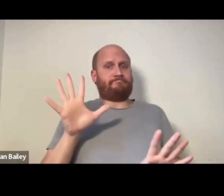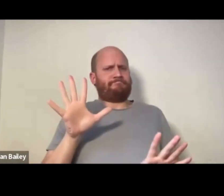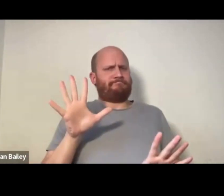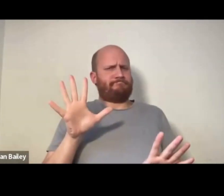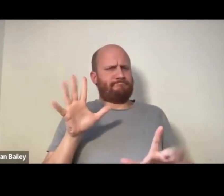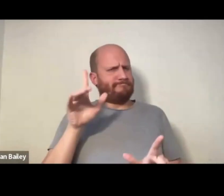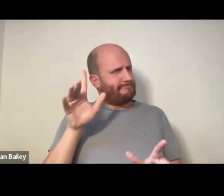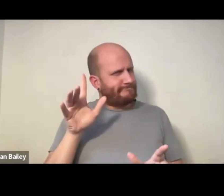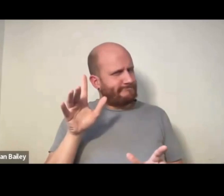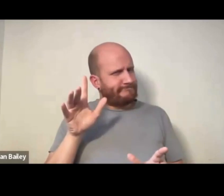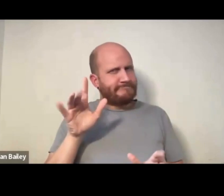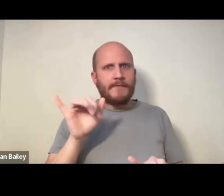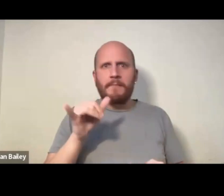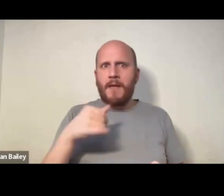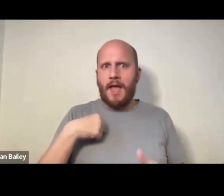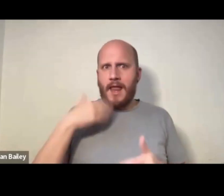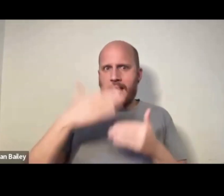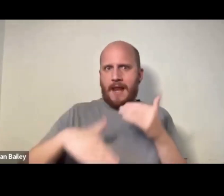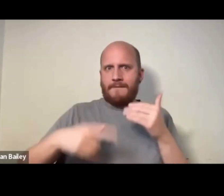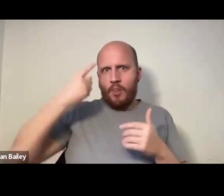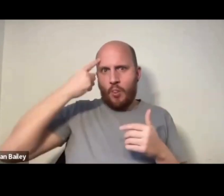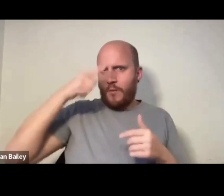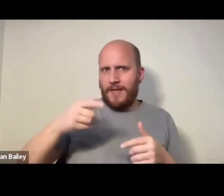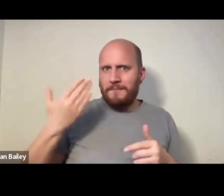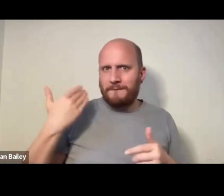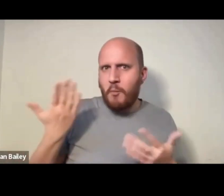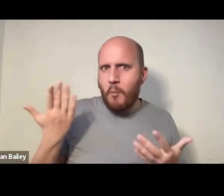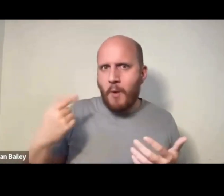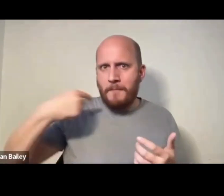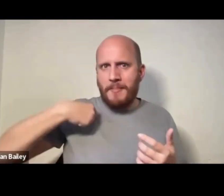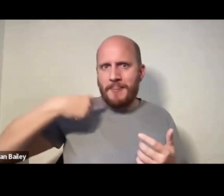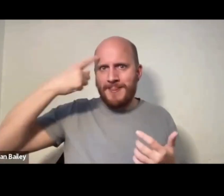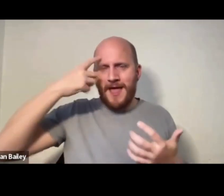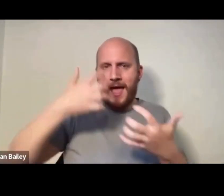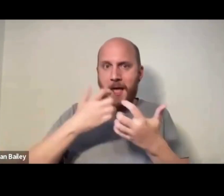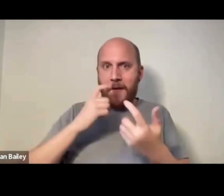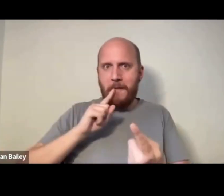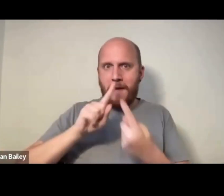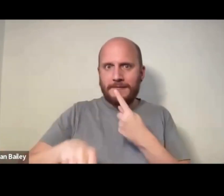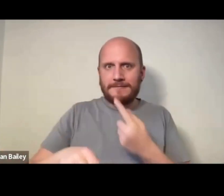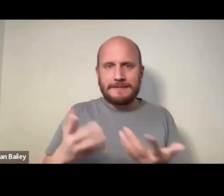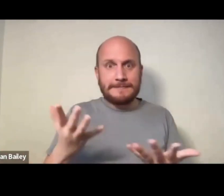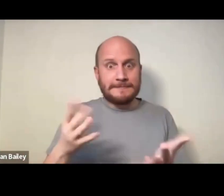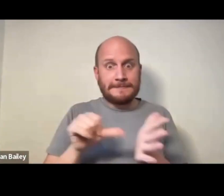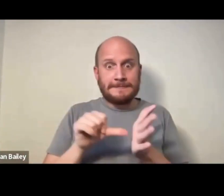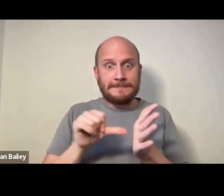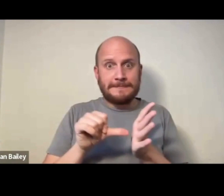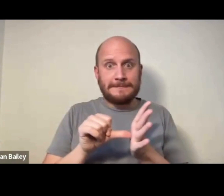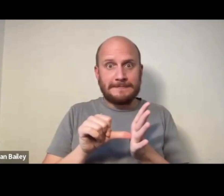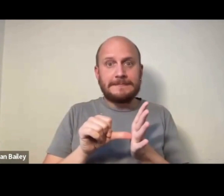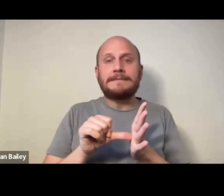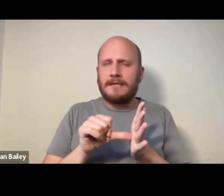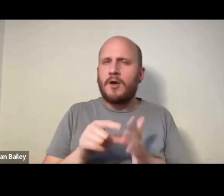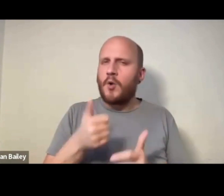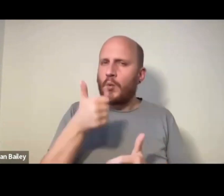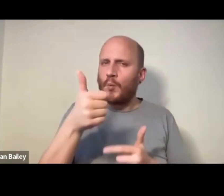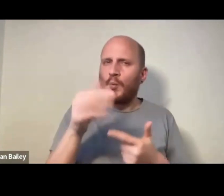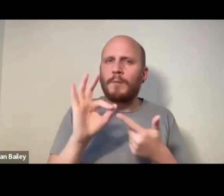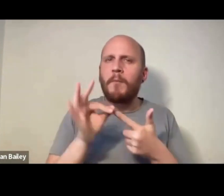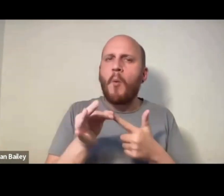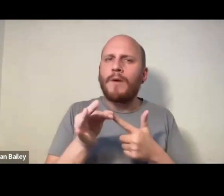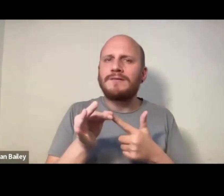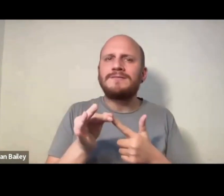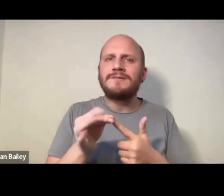So having not thought about that before, I'm now really struggling to sort of think of a good answer to that. So that's a really good point. Maybe that's something to kind of have in